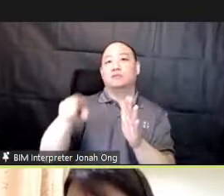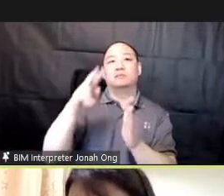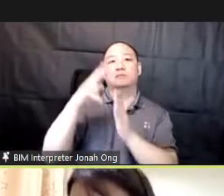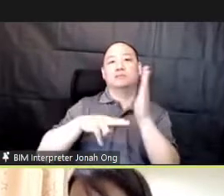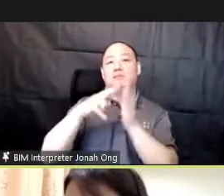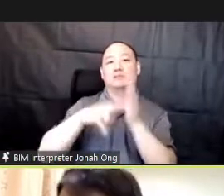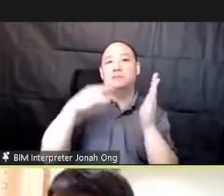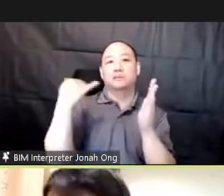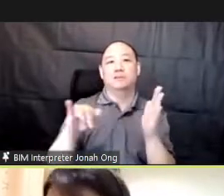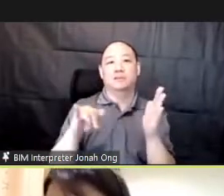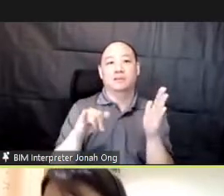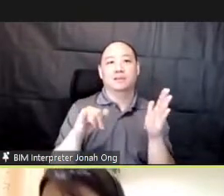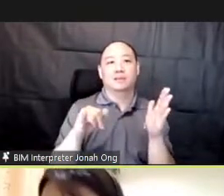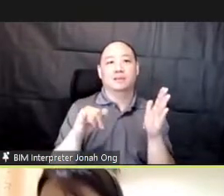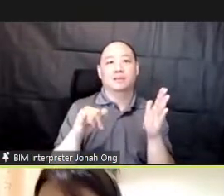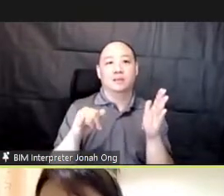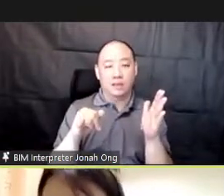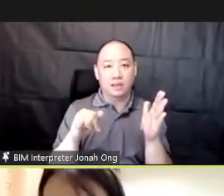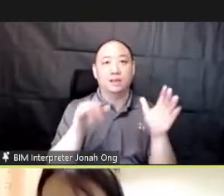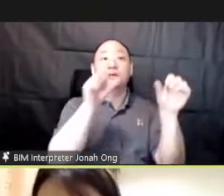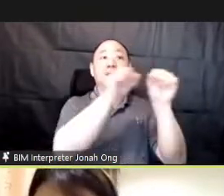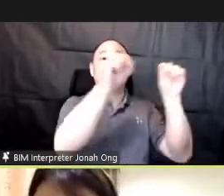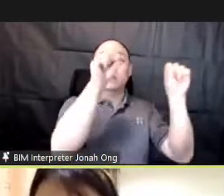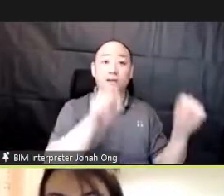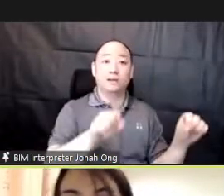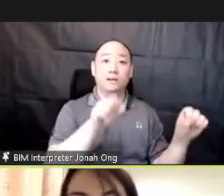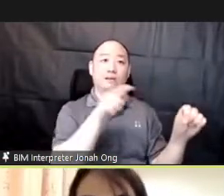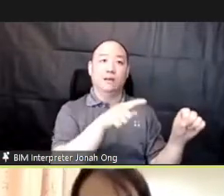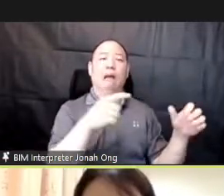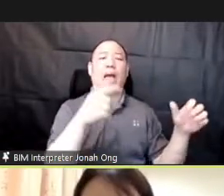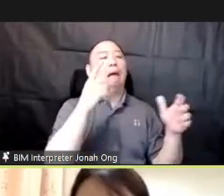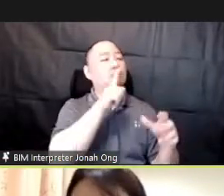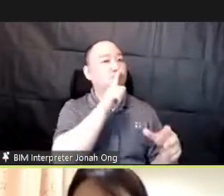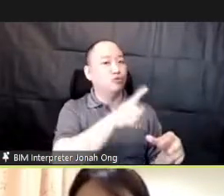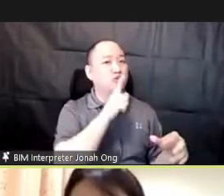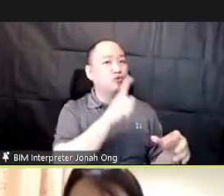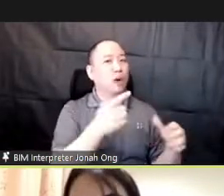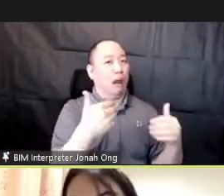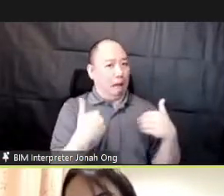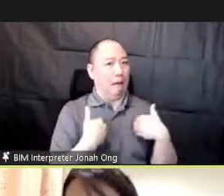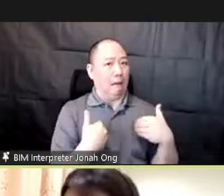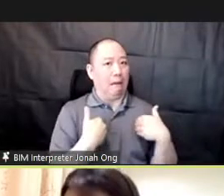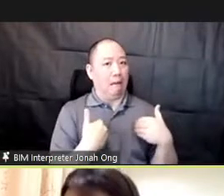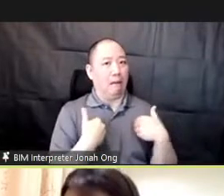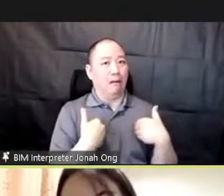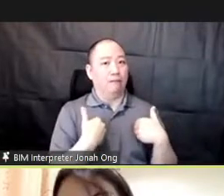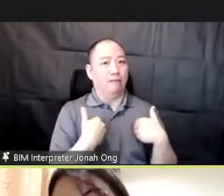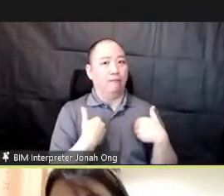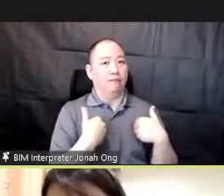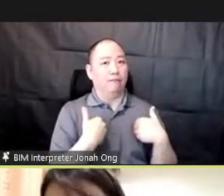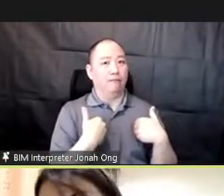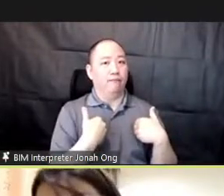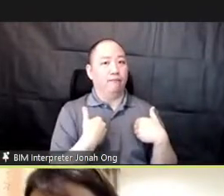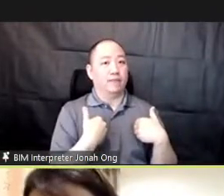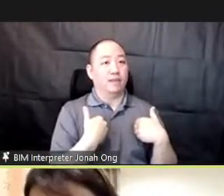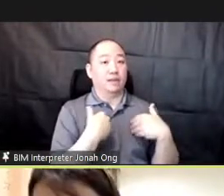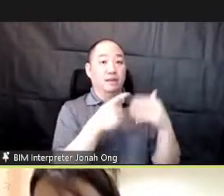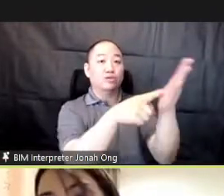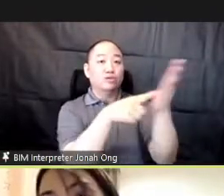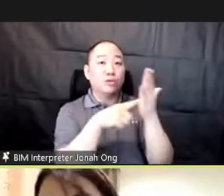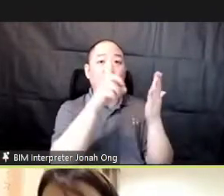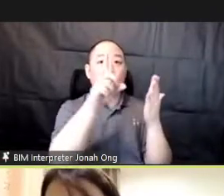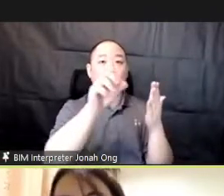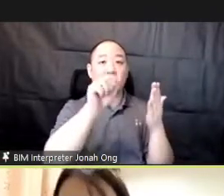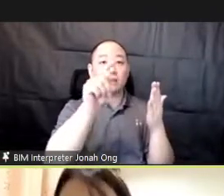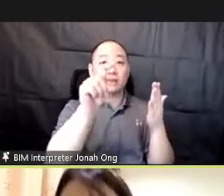to show that actually we have students who are illiterate. And if there's no data on this, then they will not make a policy decision on